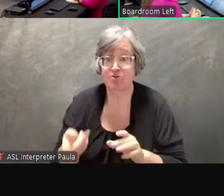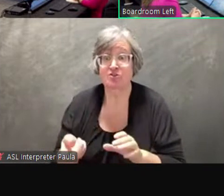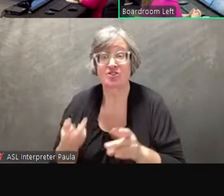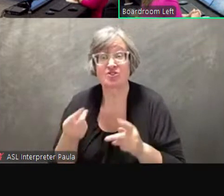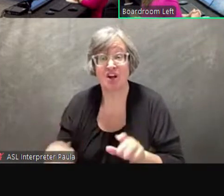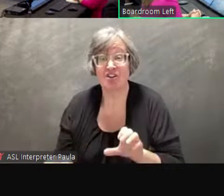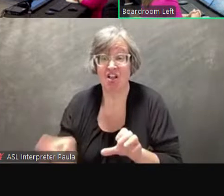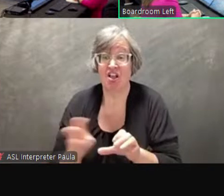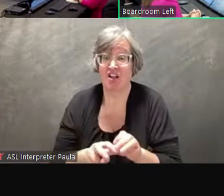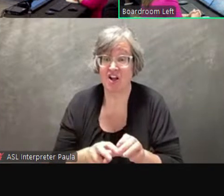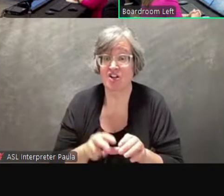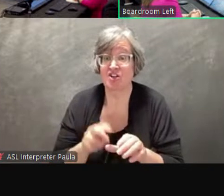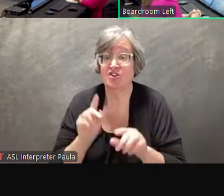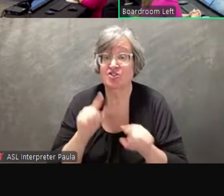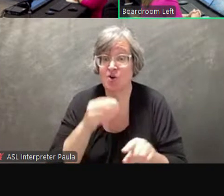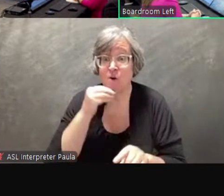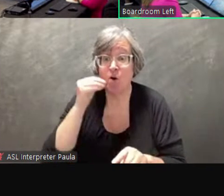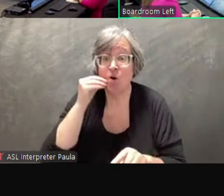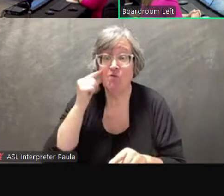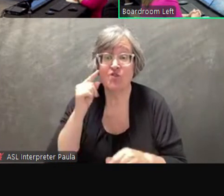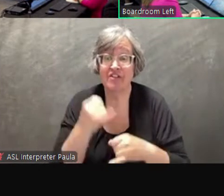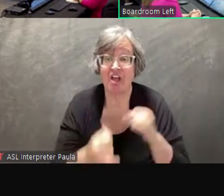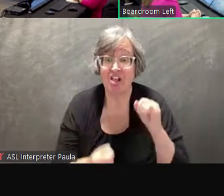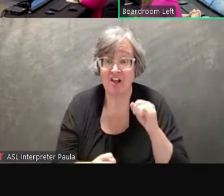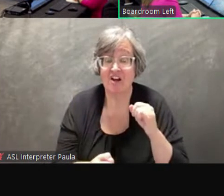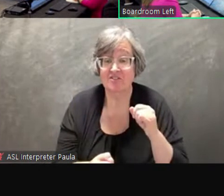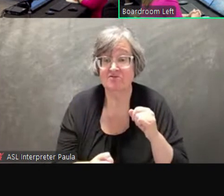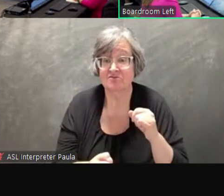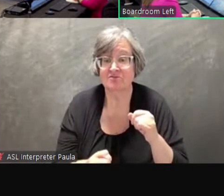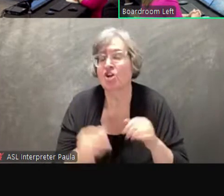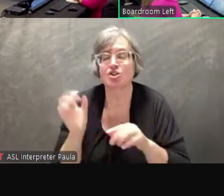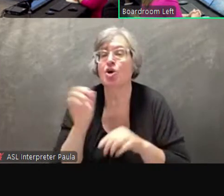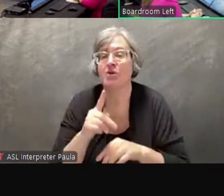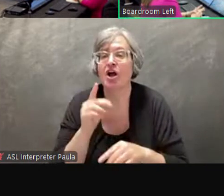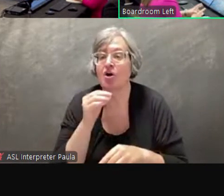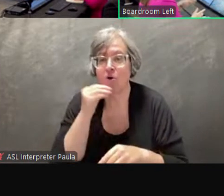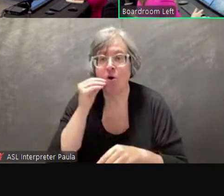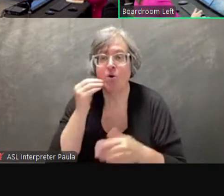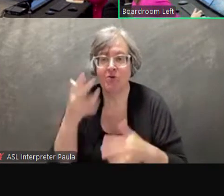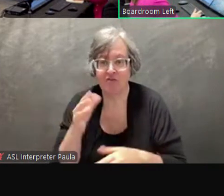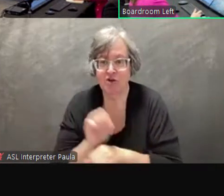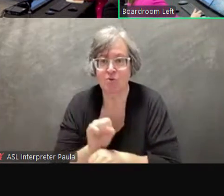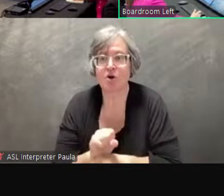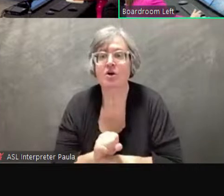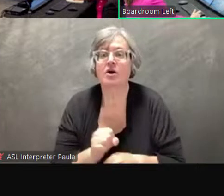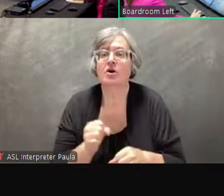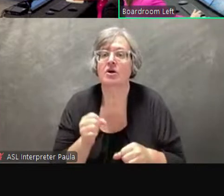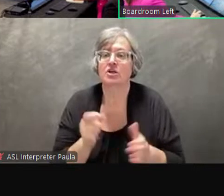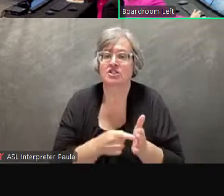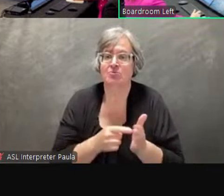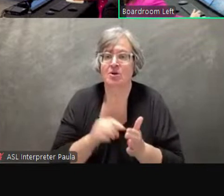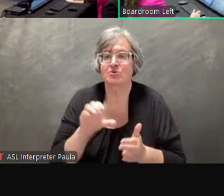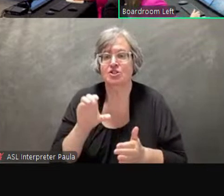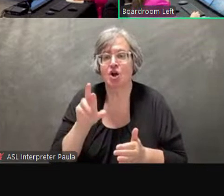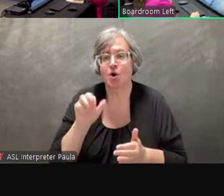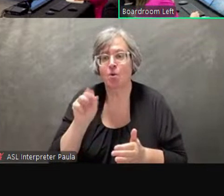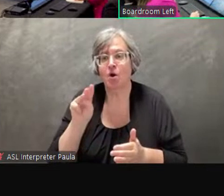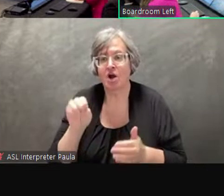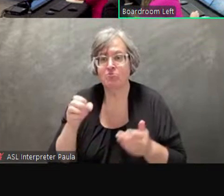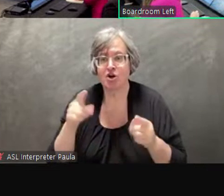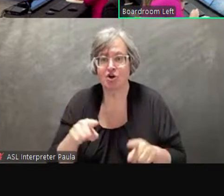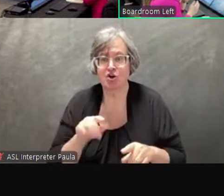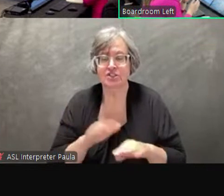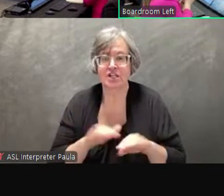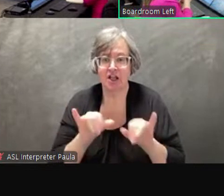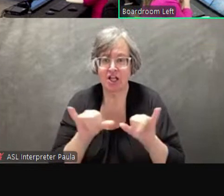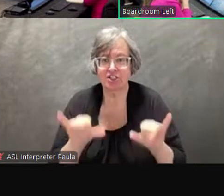shift to make it home. Sometimes there's a lot of crime that occurs on our system. And